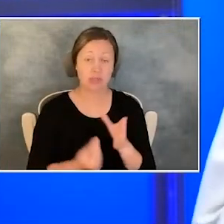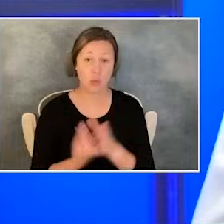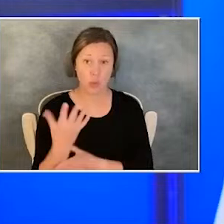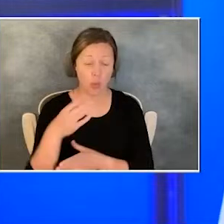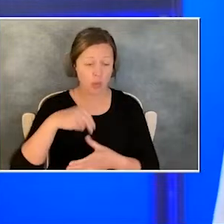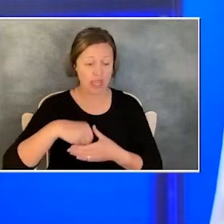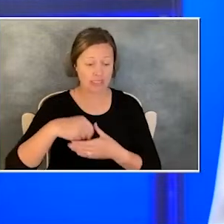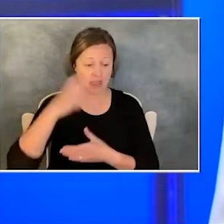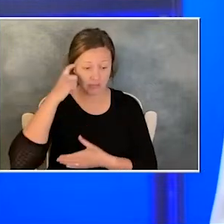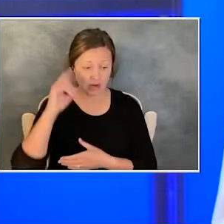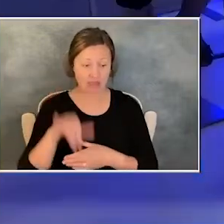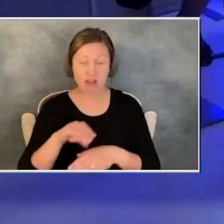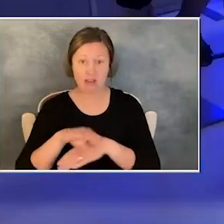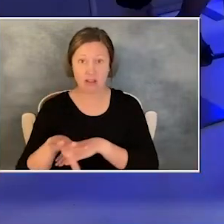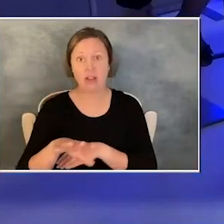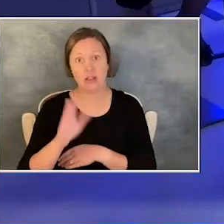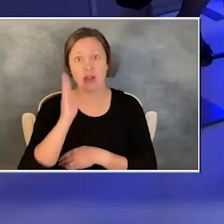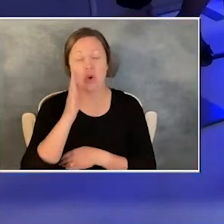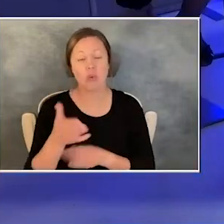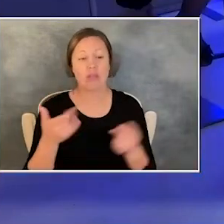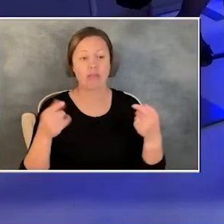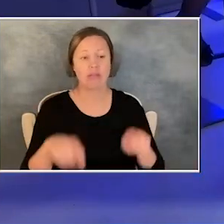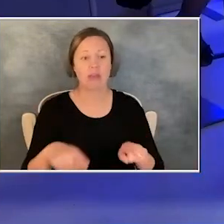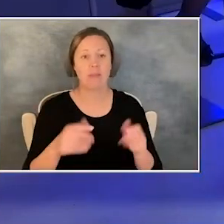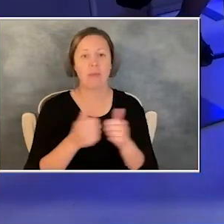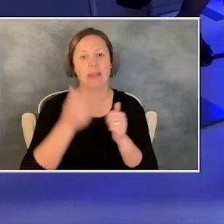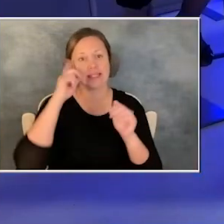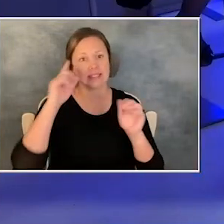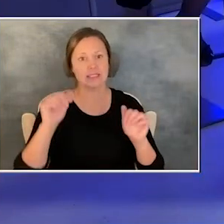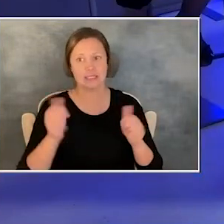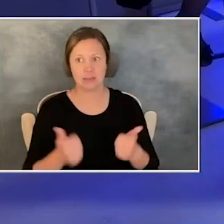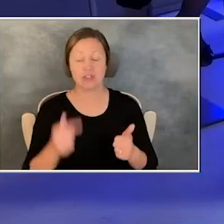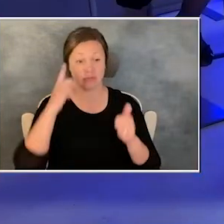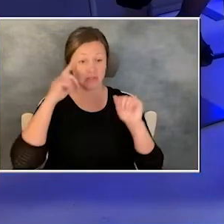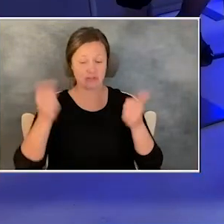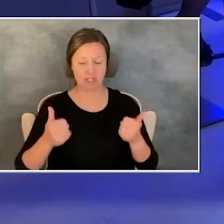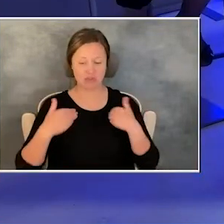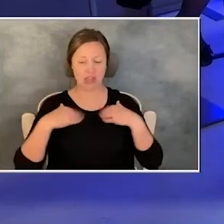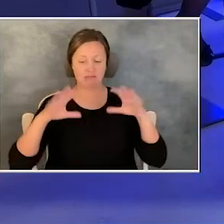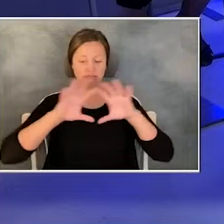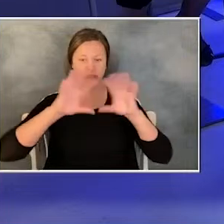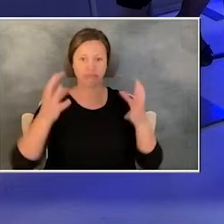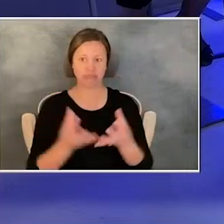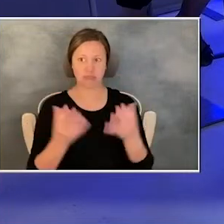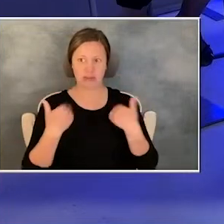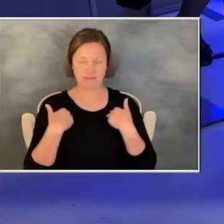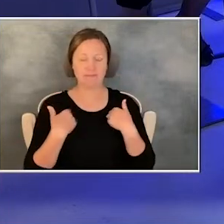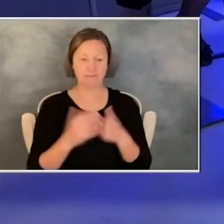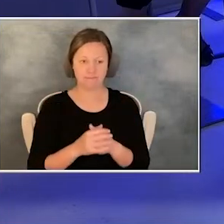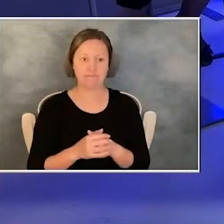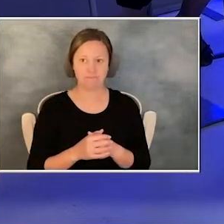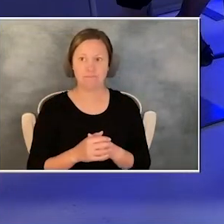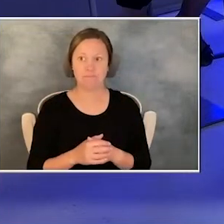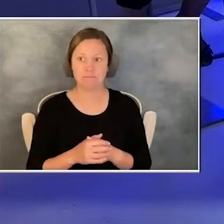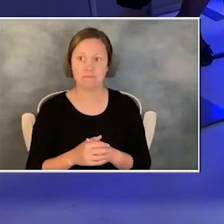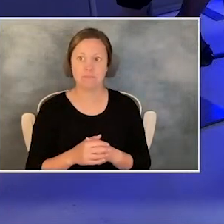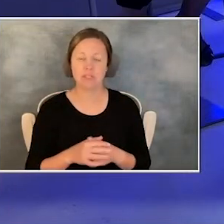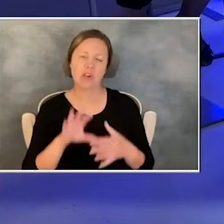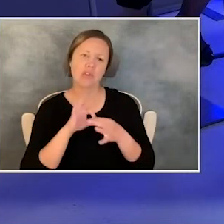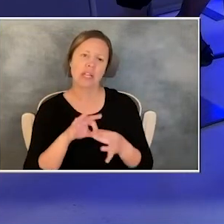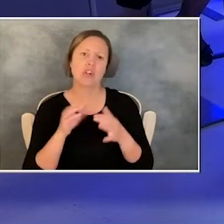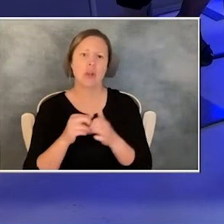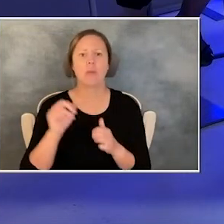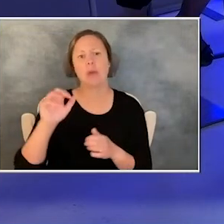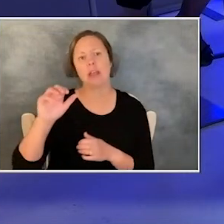somebody who has dementia. So dementia is the big umbrella in which Alzheimer's sits underneath. Yen Liang wants to know, is there a relationship between Alzheimer's